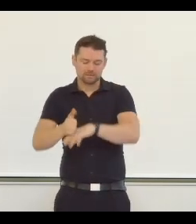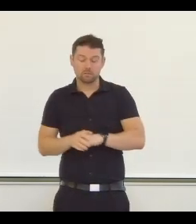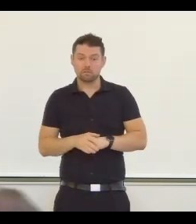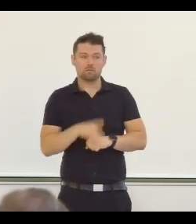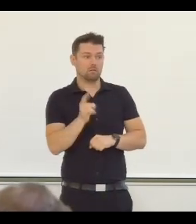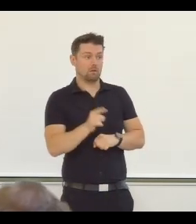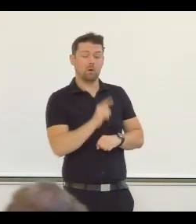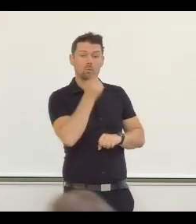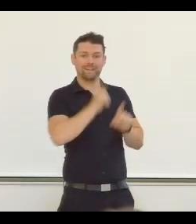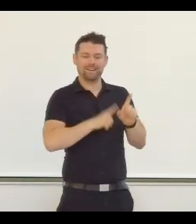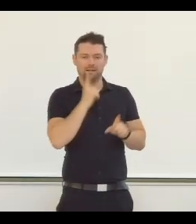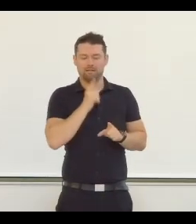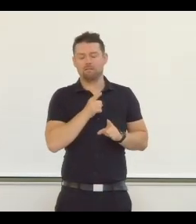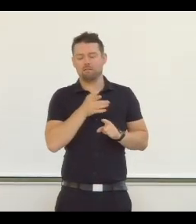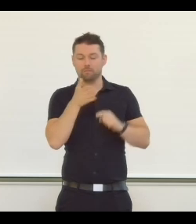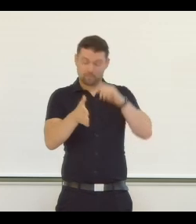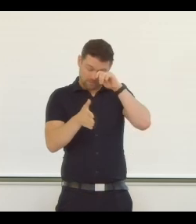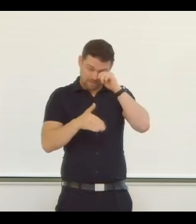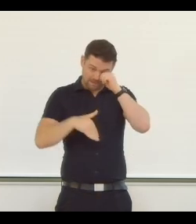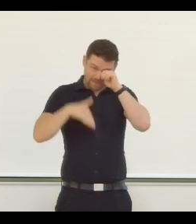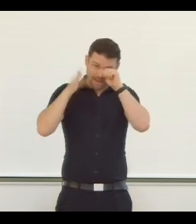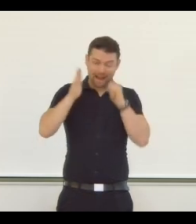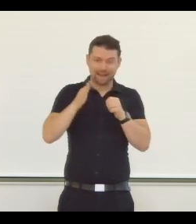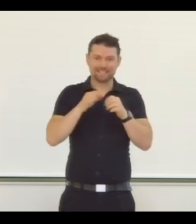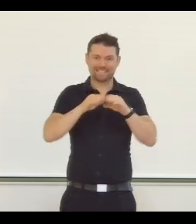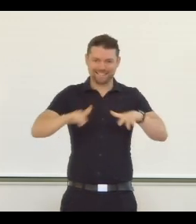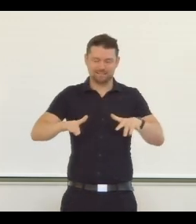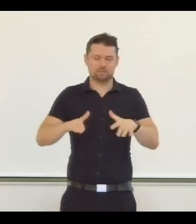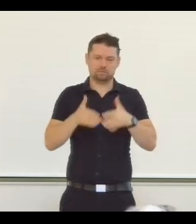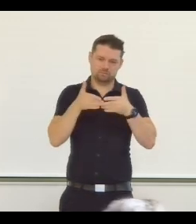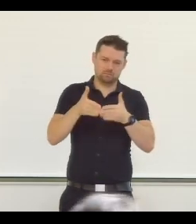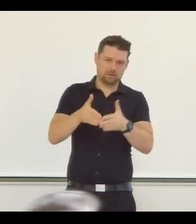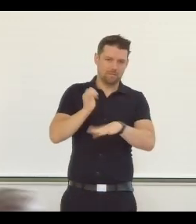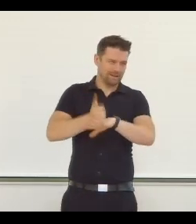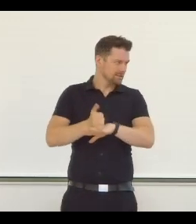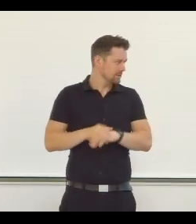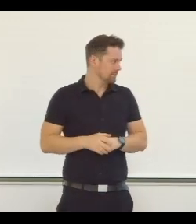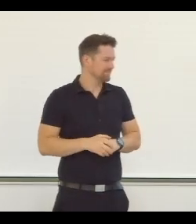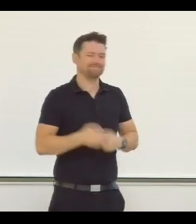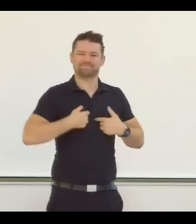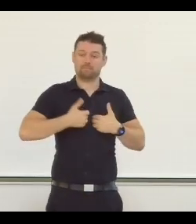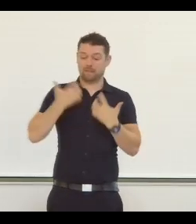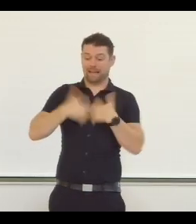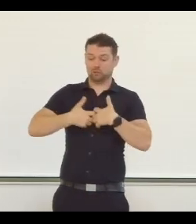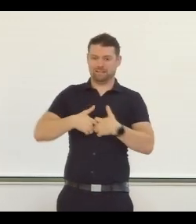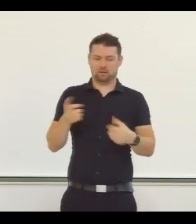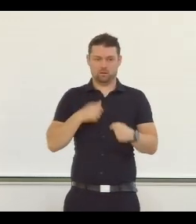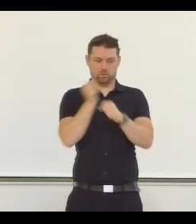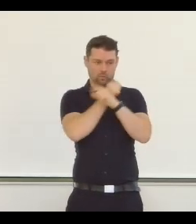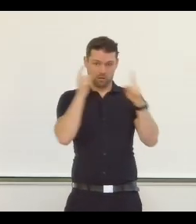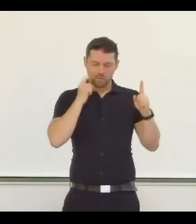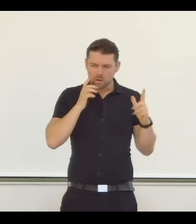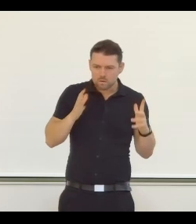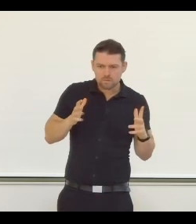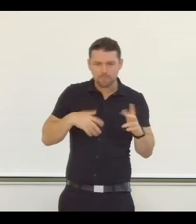year at the high seas base. And maybe not every morning, but as an engineer waking up and seeing this part of the